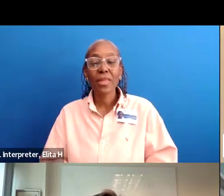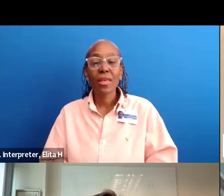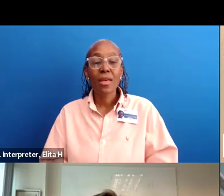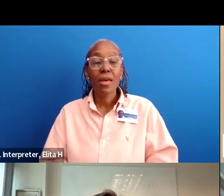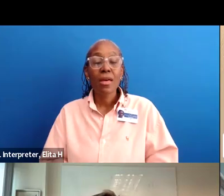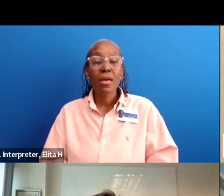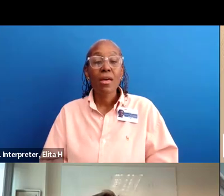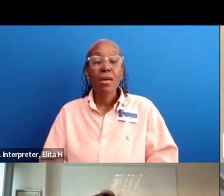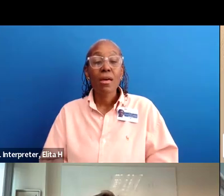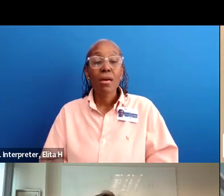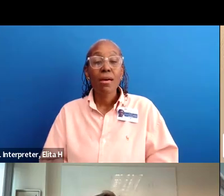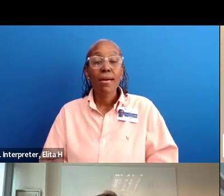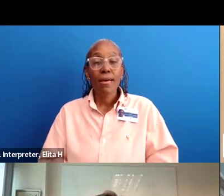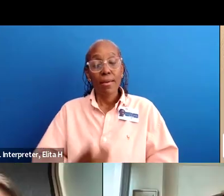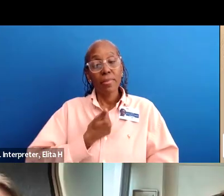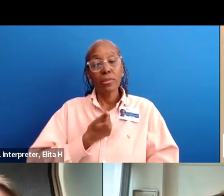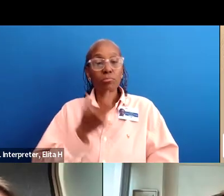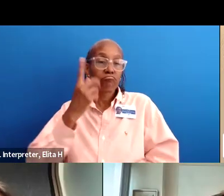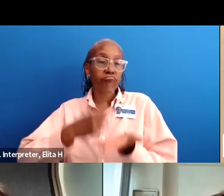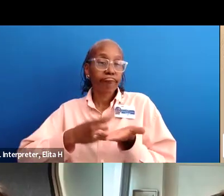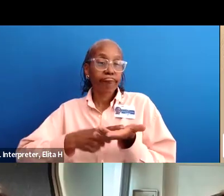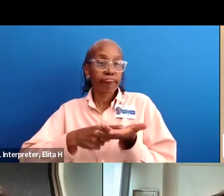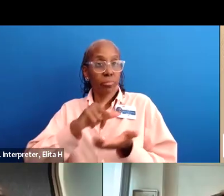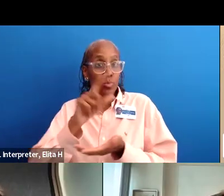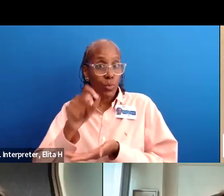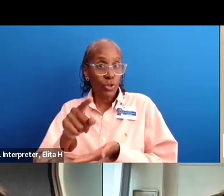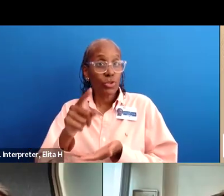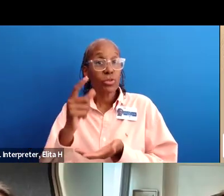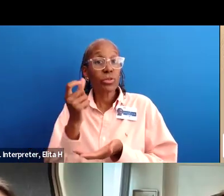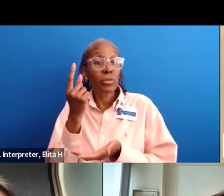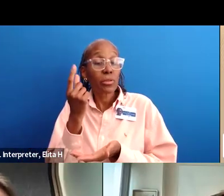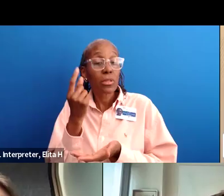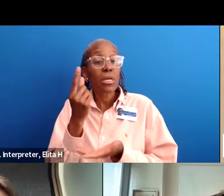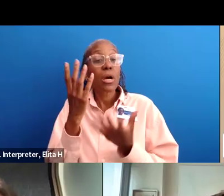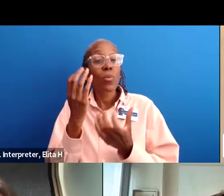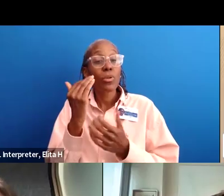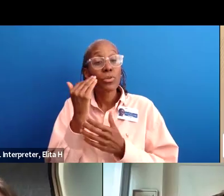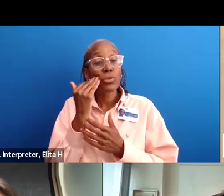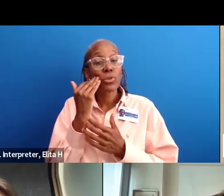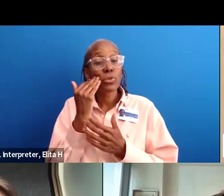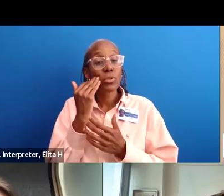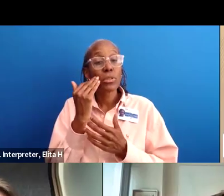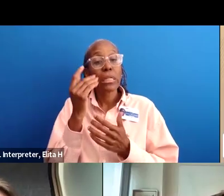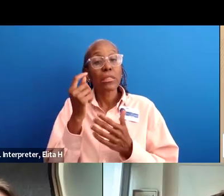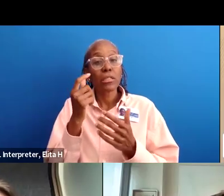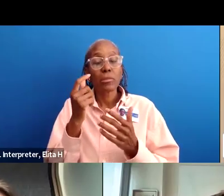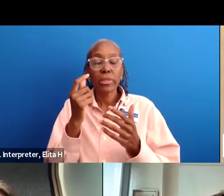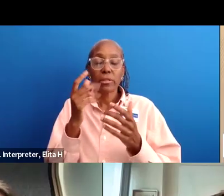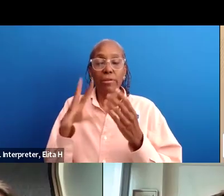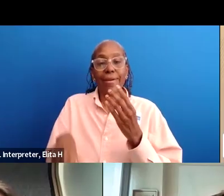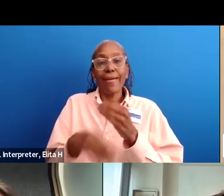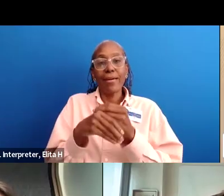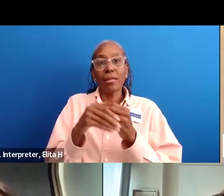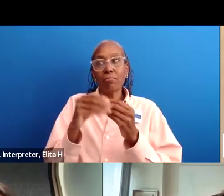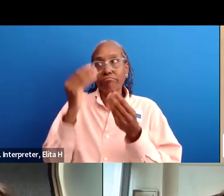so I will address the question at hand, but I want to note that I also have a little bit of bonus content at